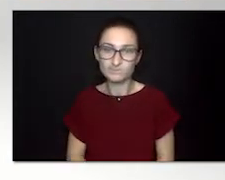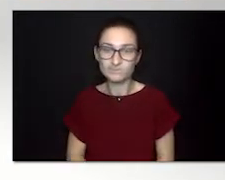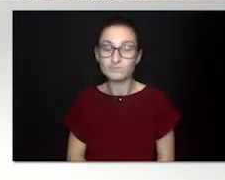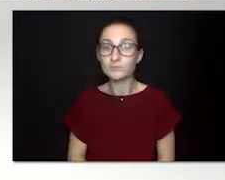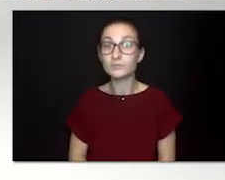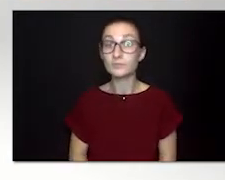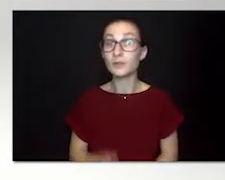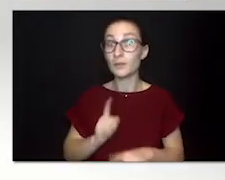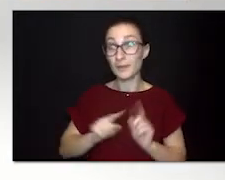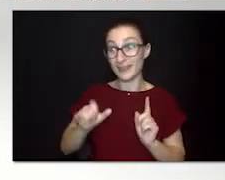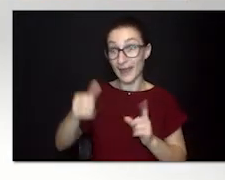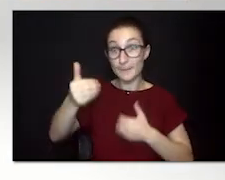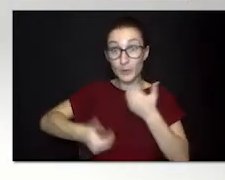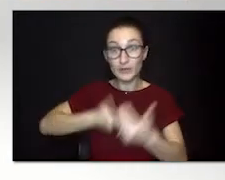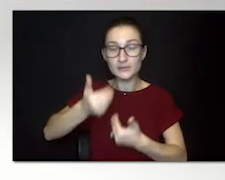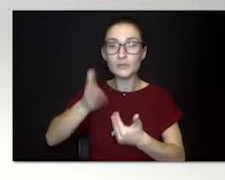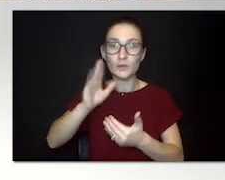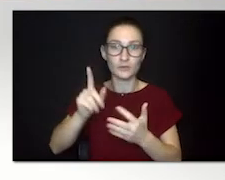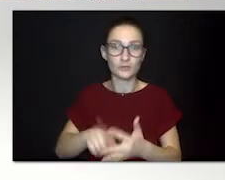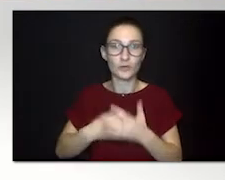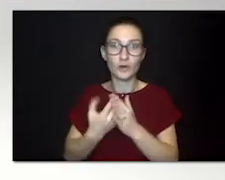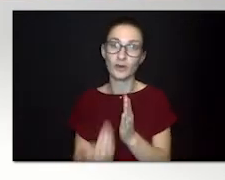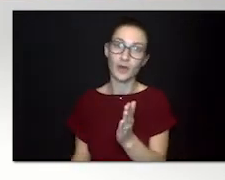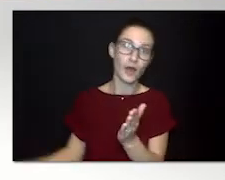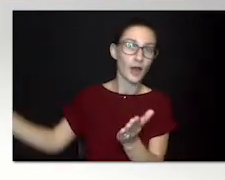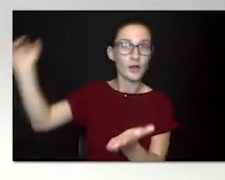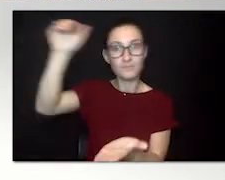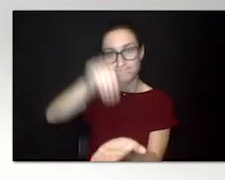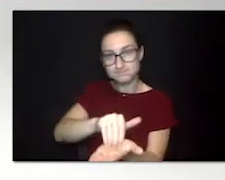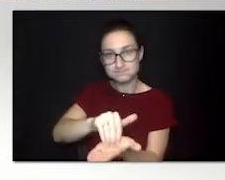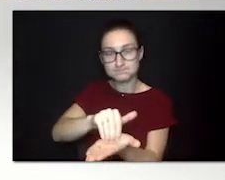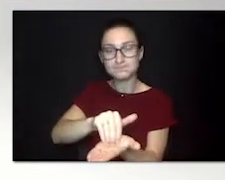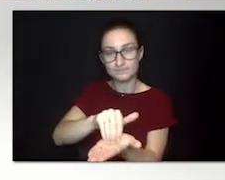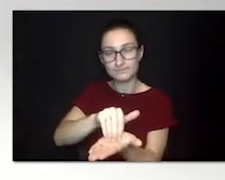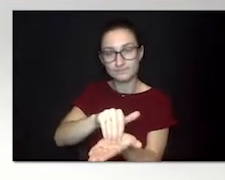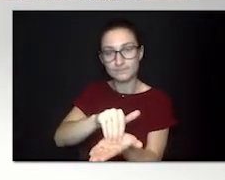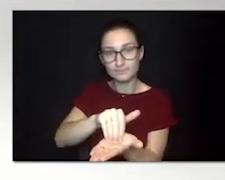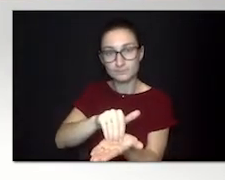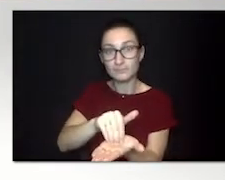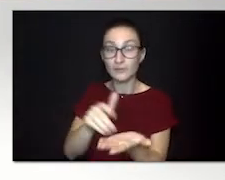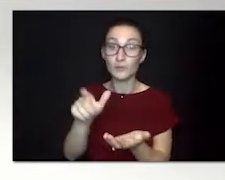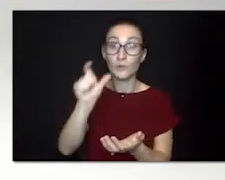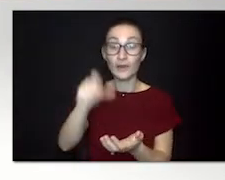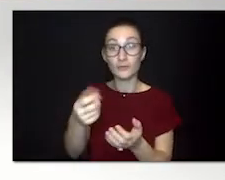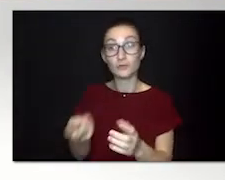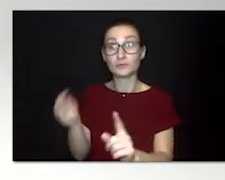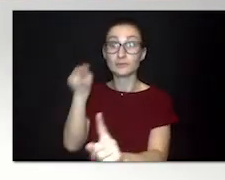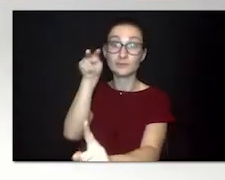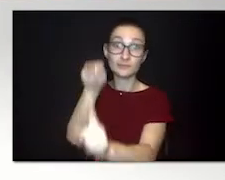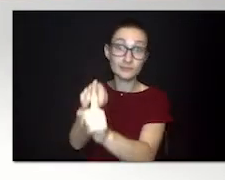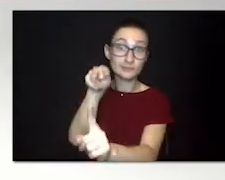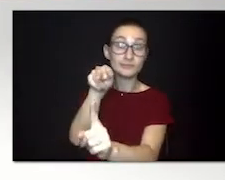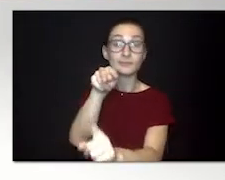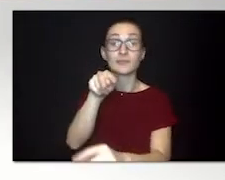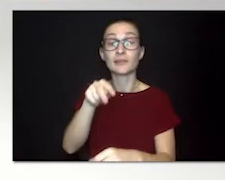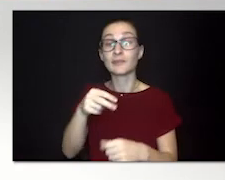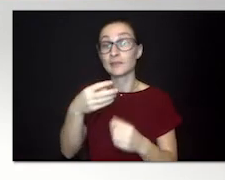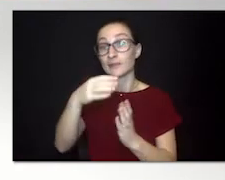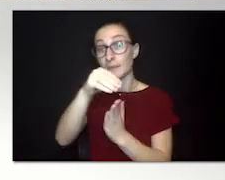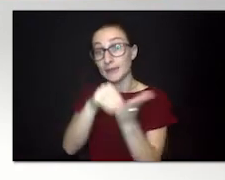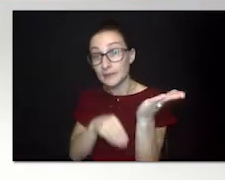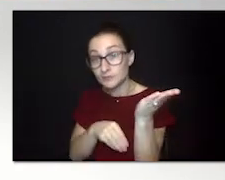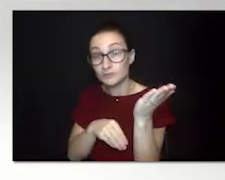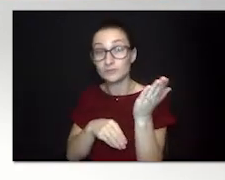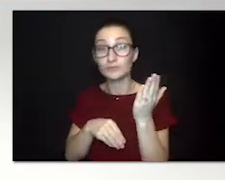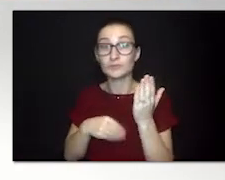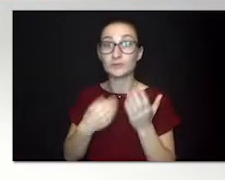reason? But they're going to have to kind of start the process over again in the same case, in the sense that they're going to have to file a petition to be appointed as successor